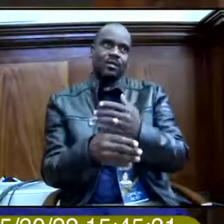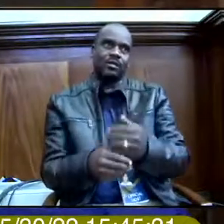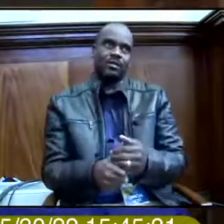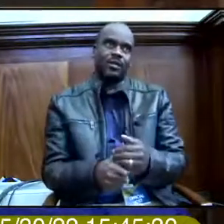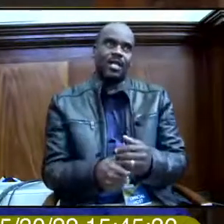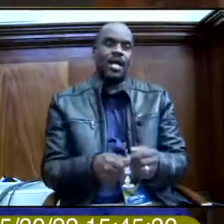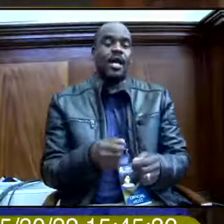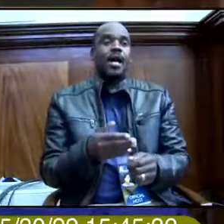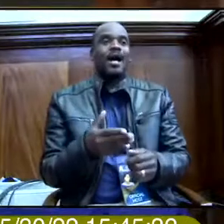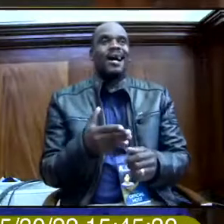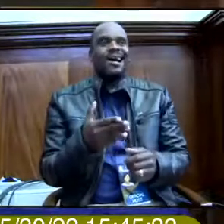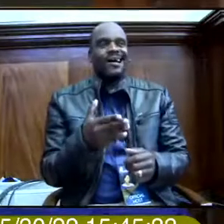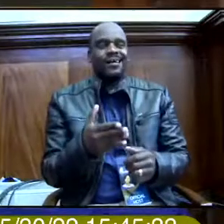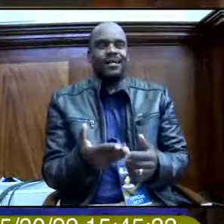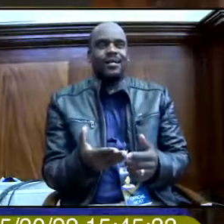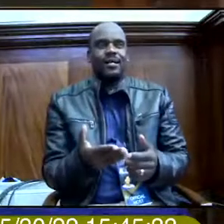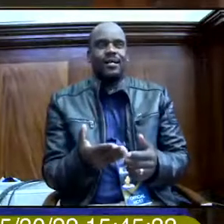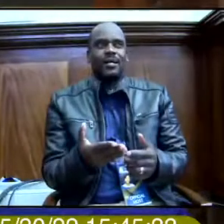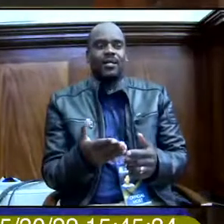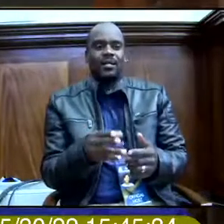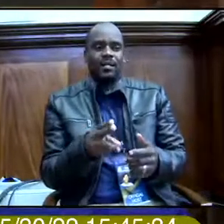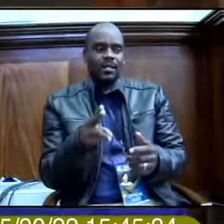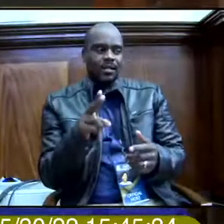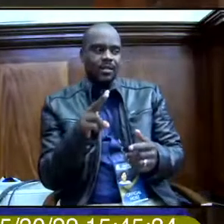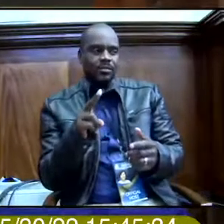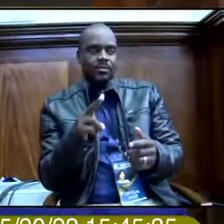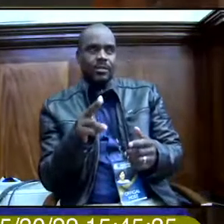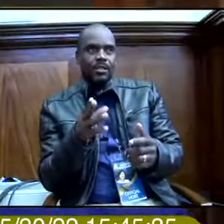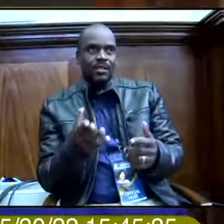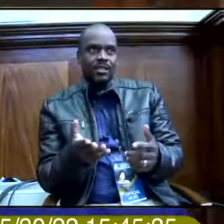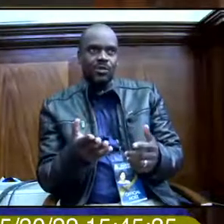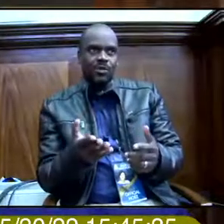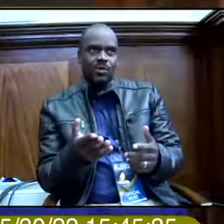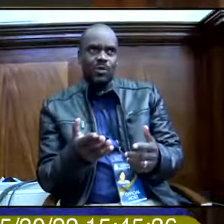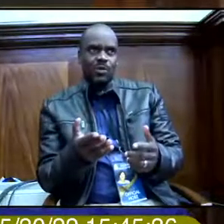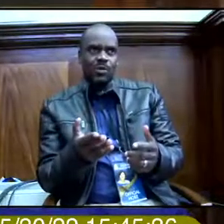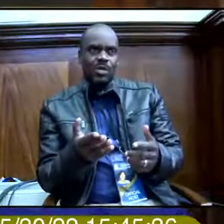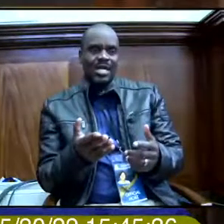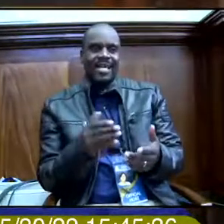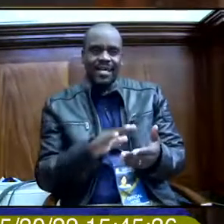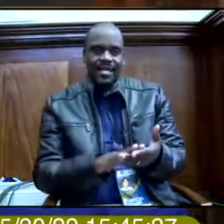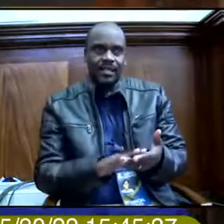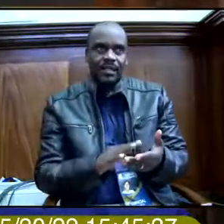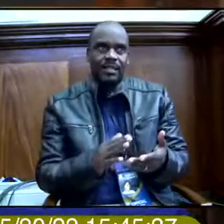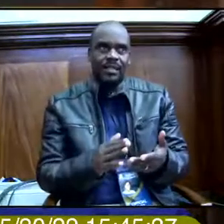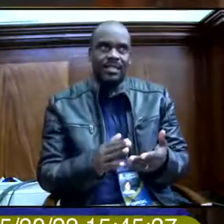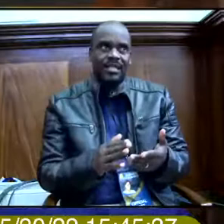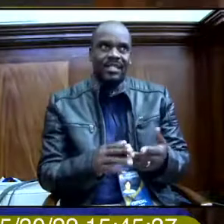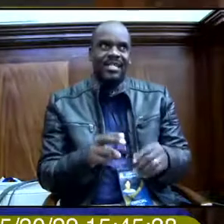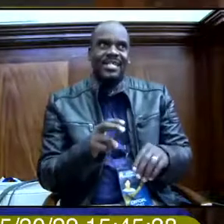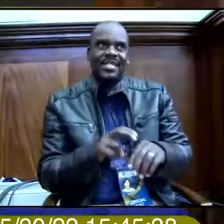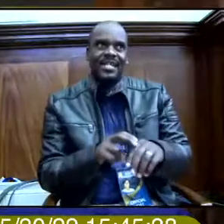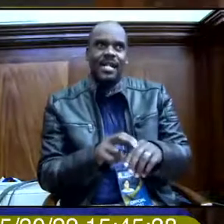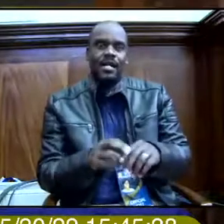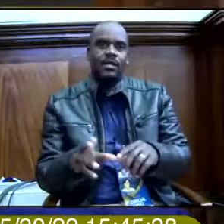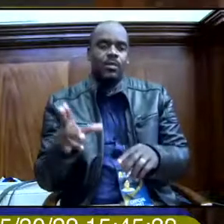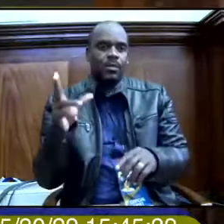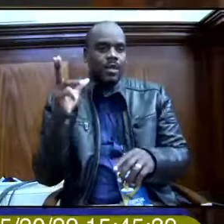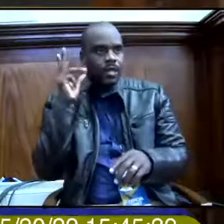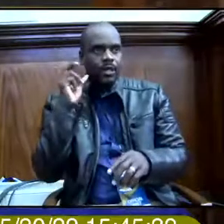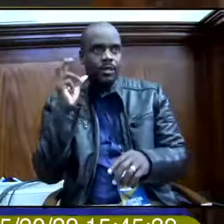are expected to report for duty the following day and neatly so